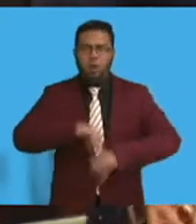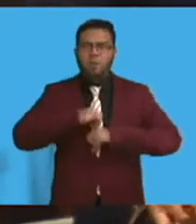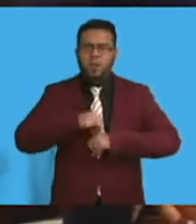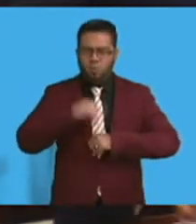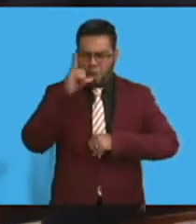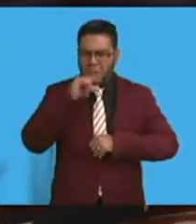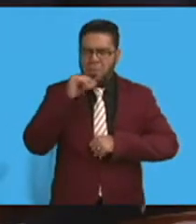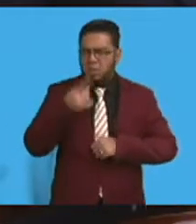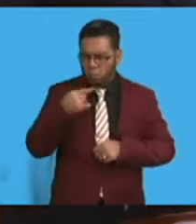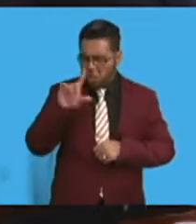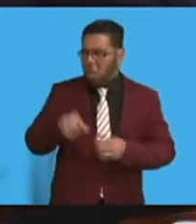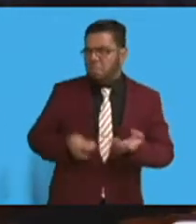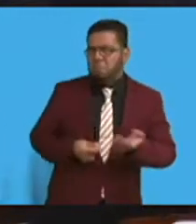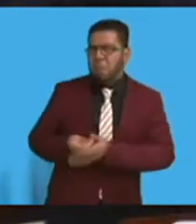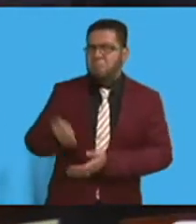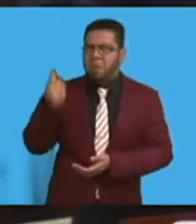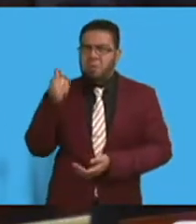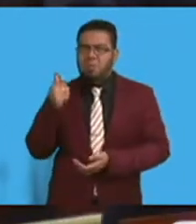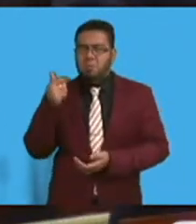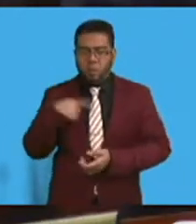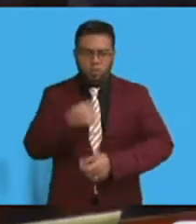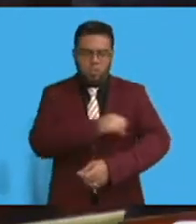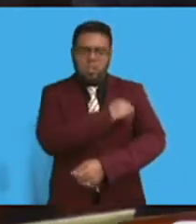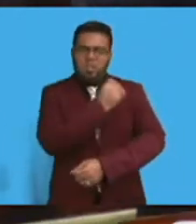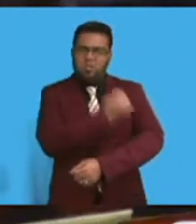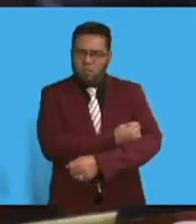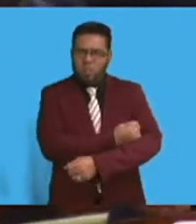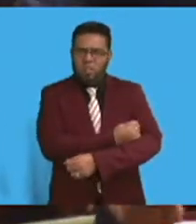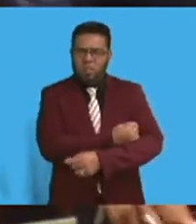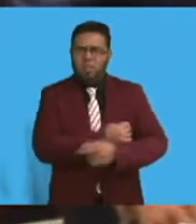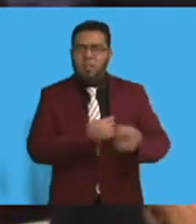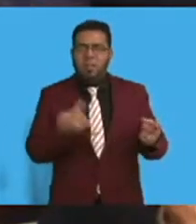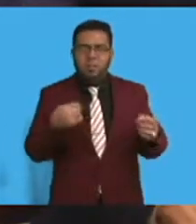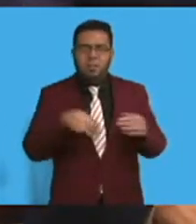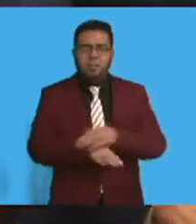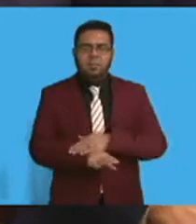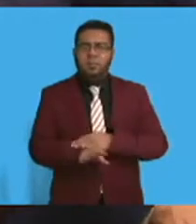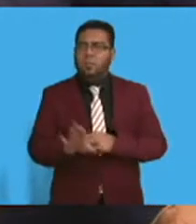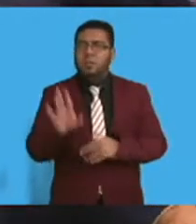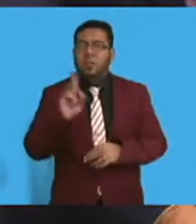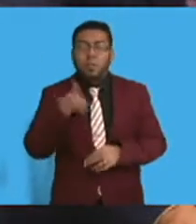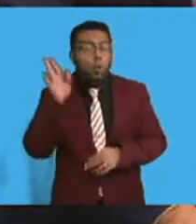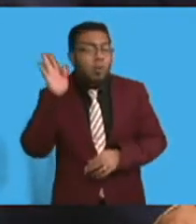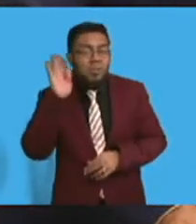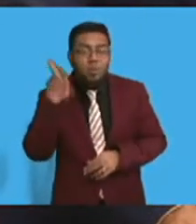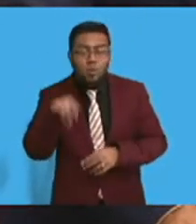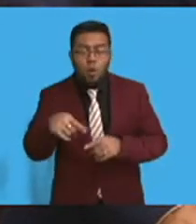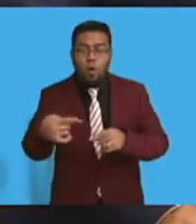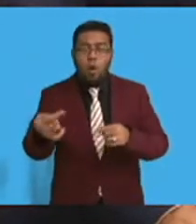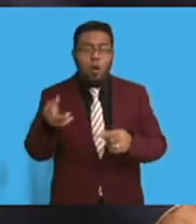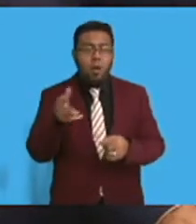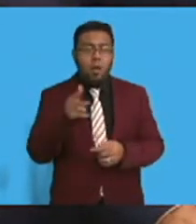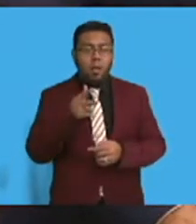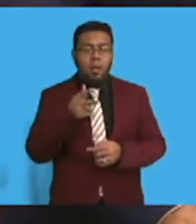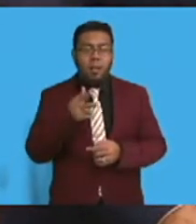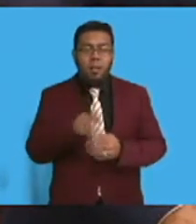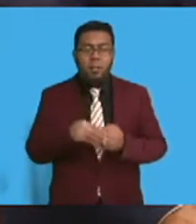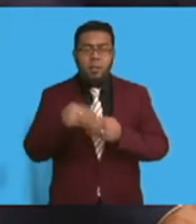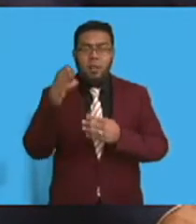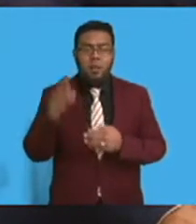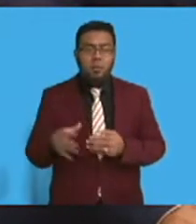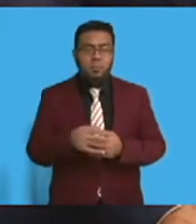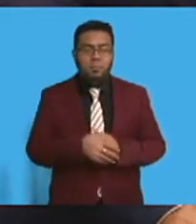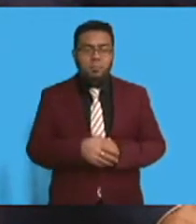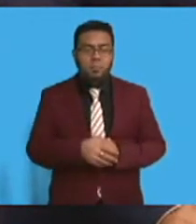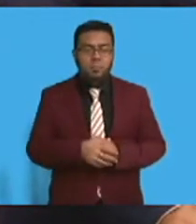the strength in our economy. Don't listen to your leader. Suggestions, Madam Speaker, the one outside Parliament. Suggestions, Madam